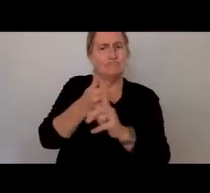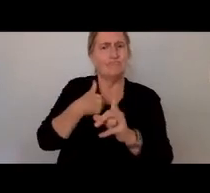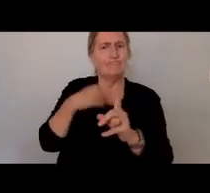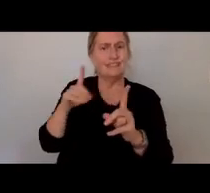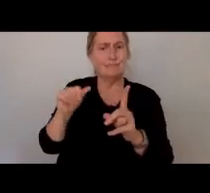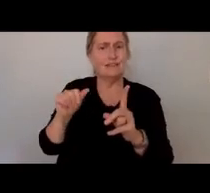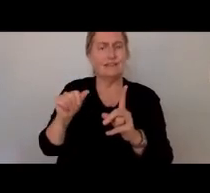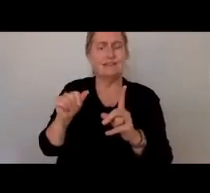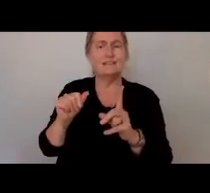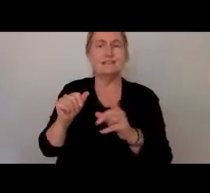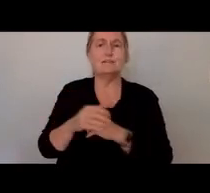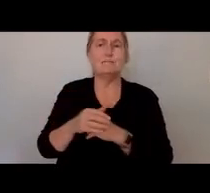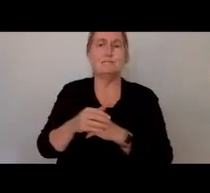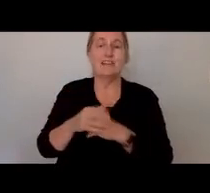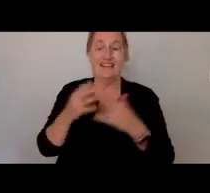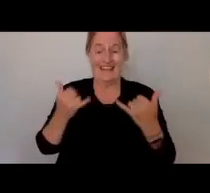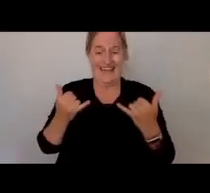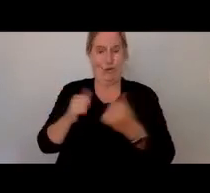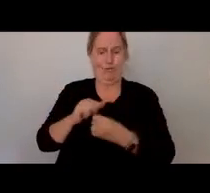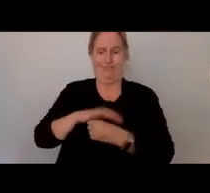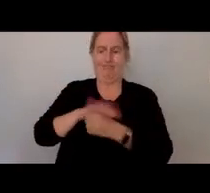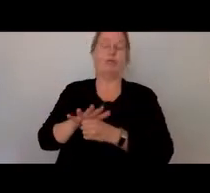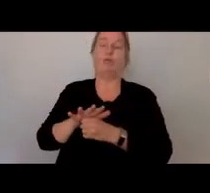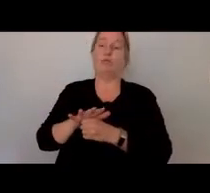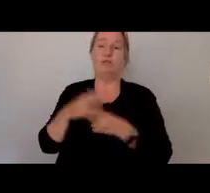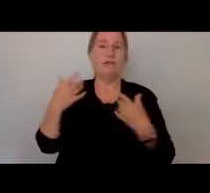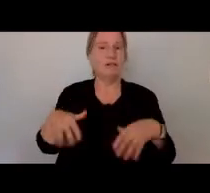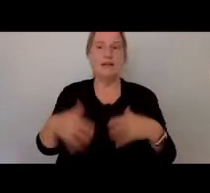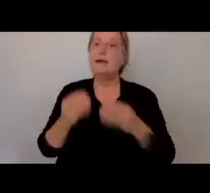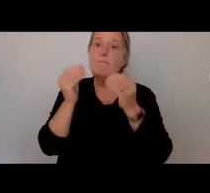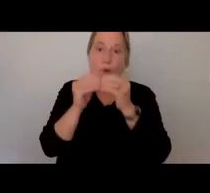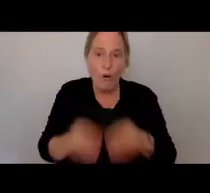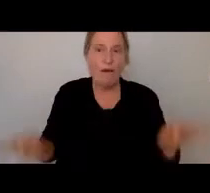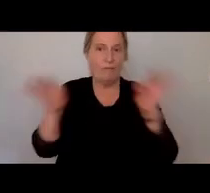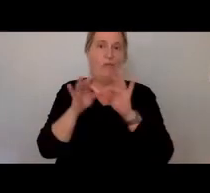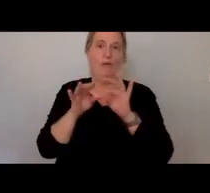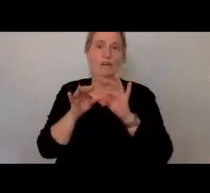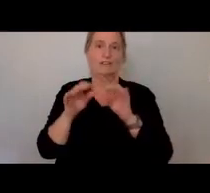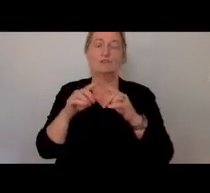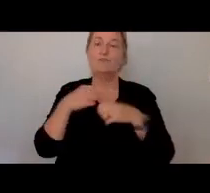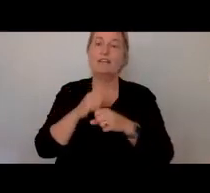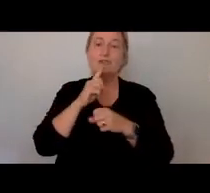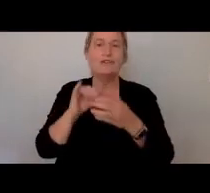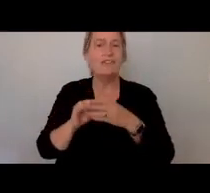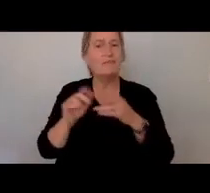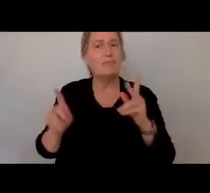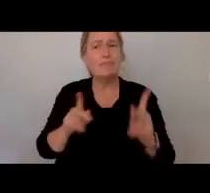ever to ensure that our most vulnerable populations with pre-existing conditions who are most at risk get the help that they